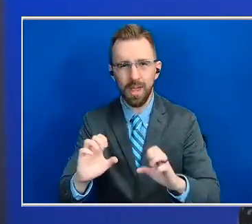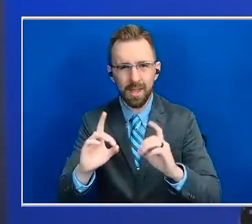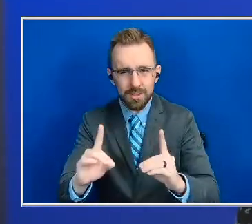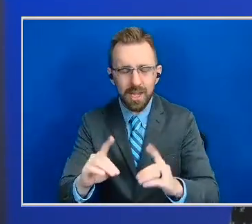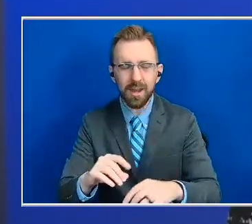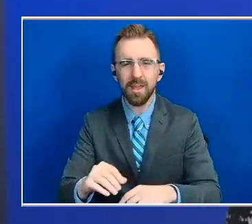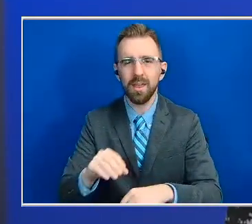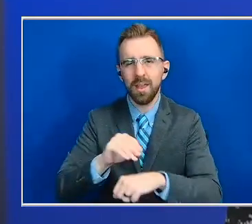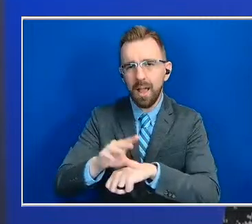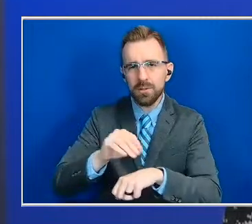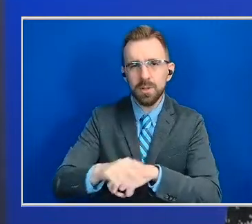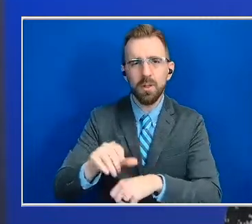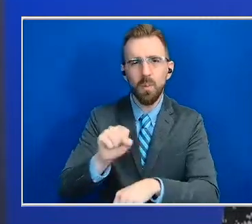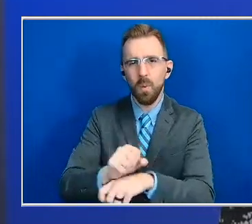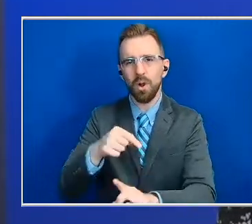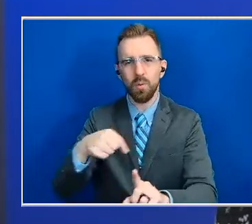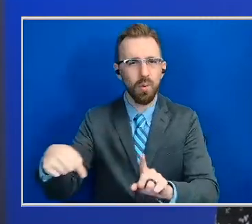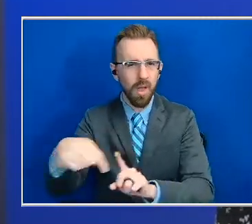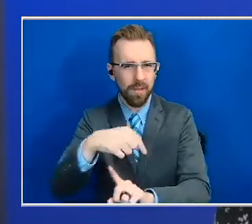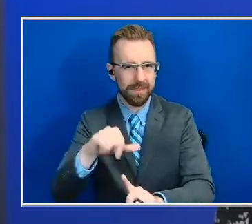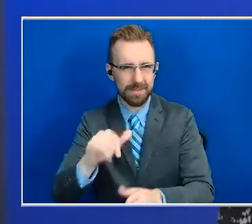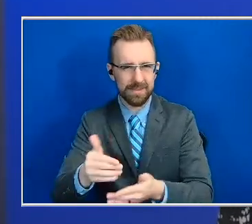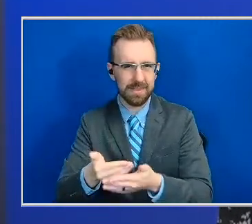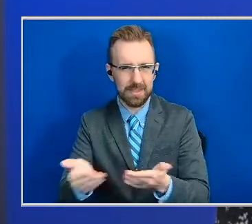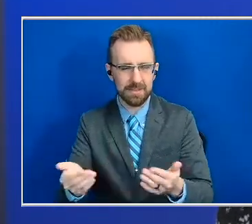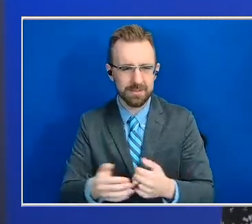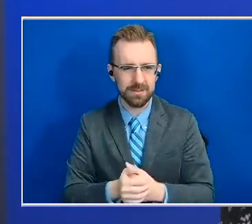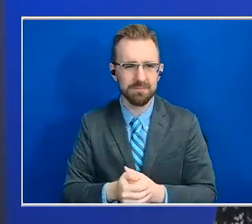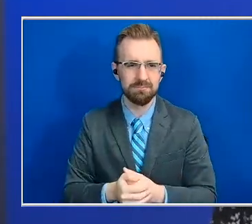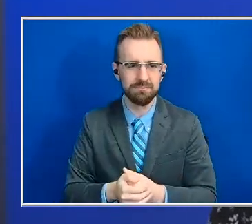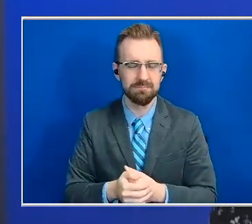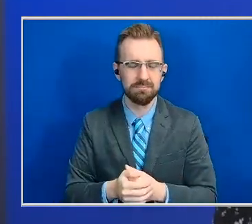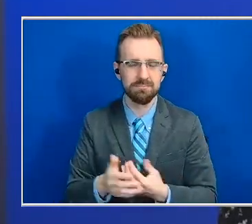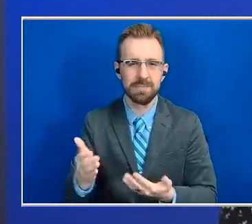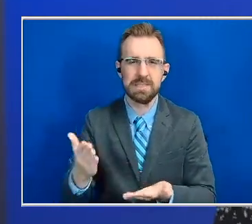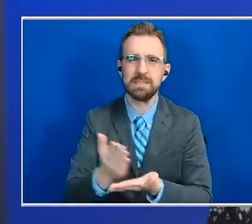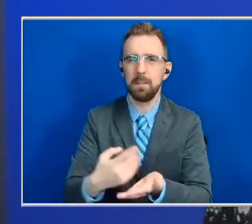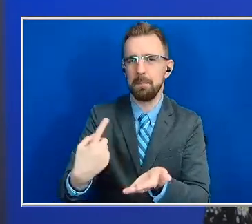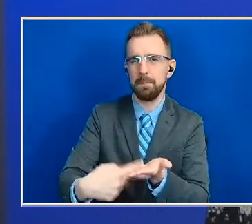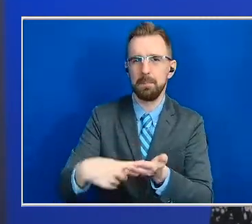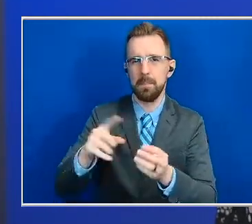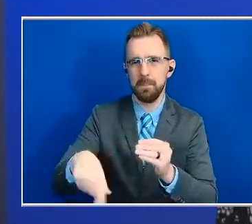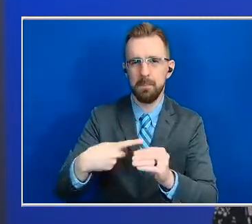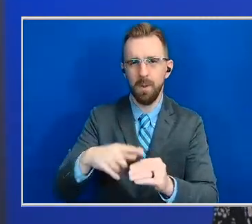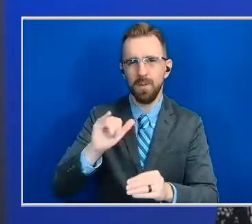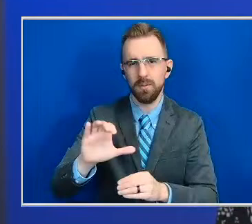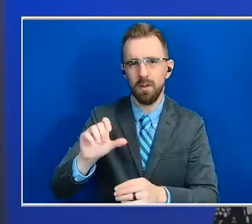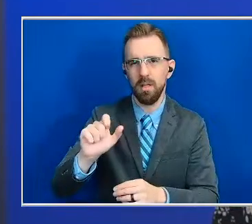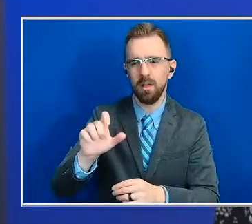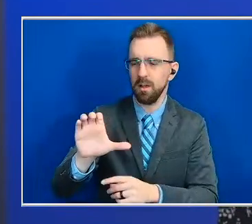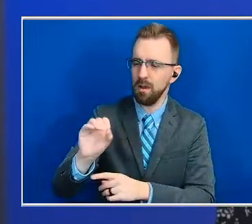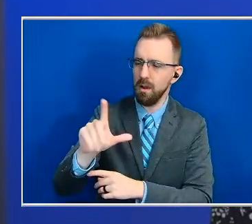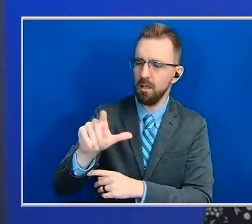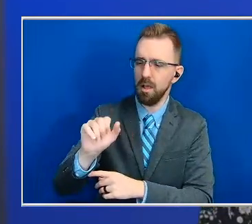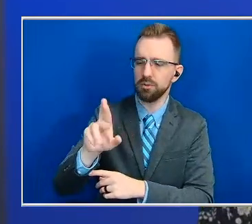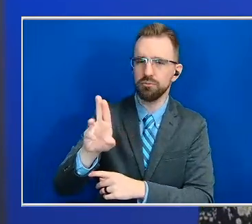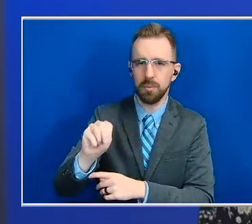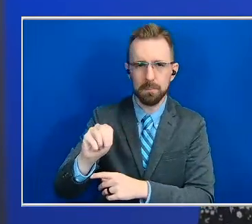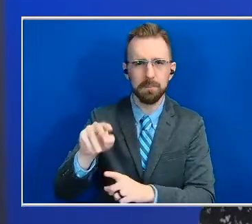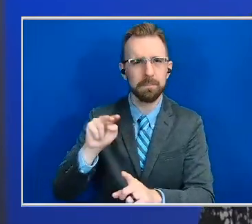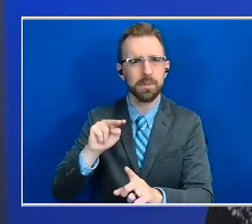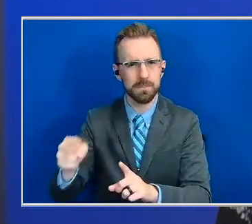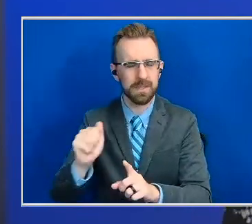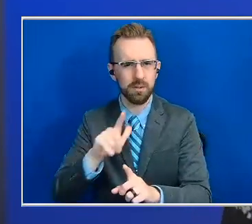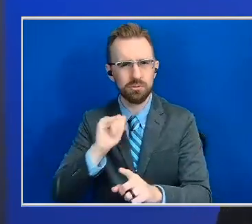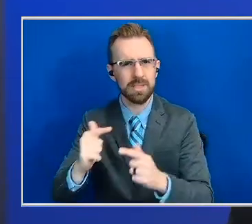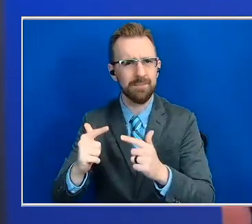these things. I think there was discussion about those, colostrum. Perceptions about colostrum can really vary, right?